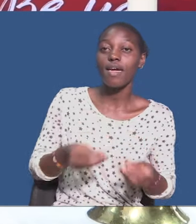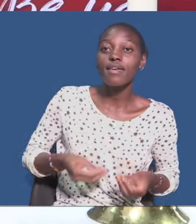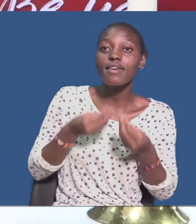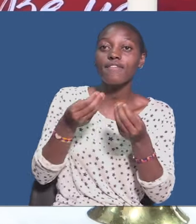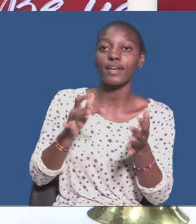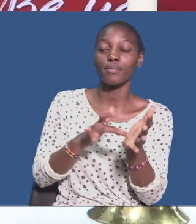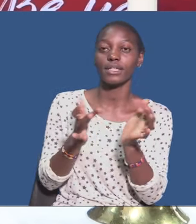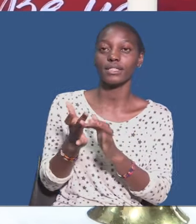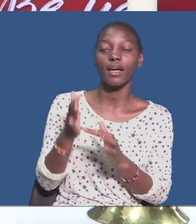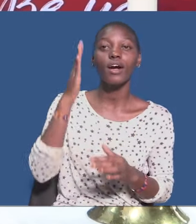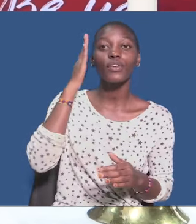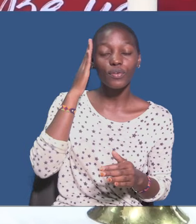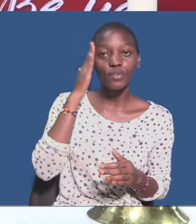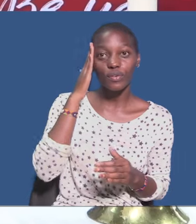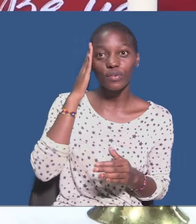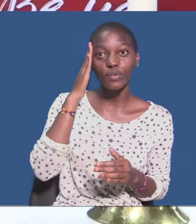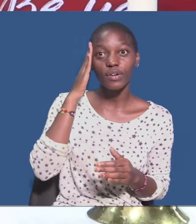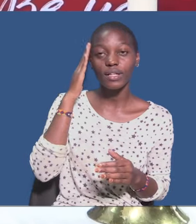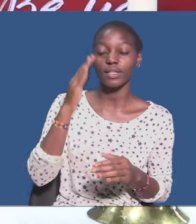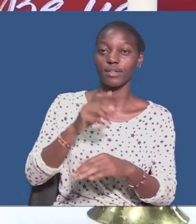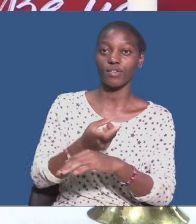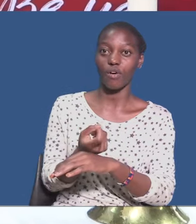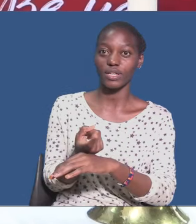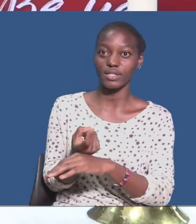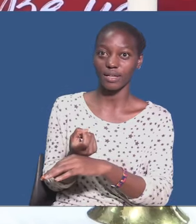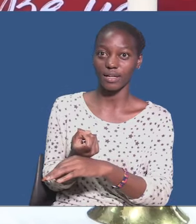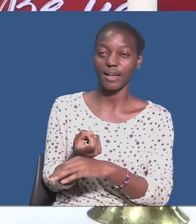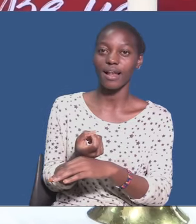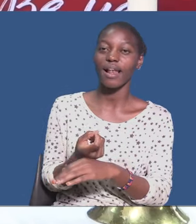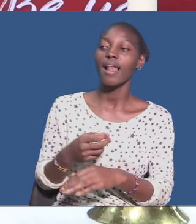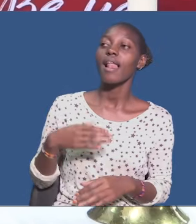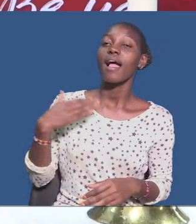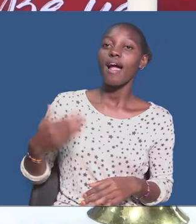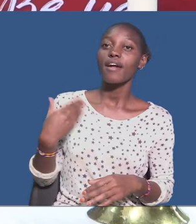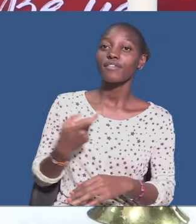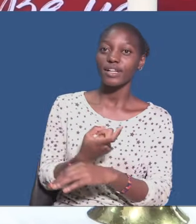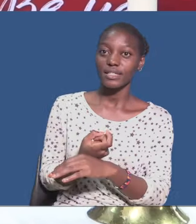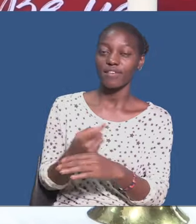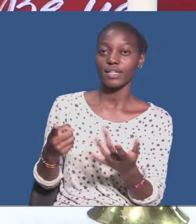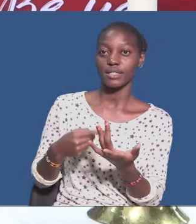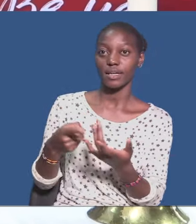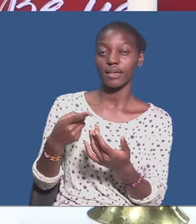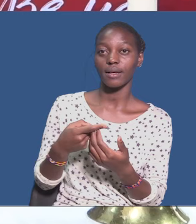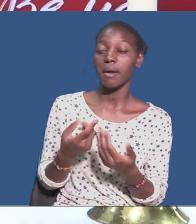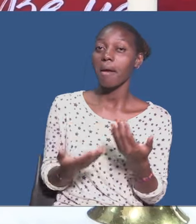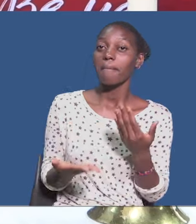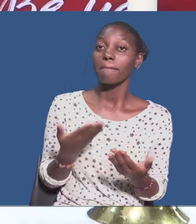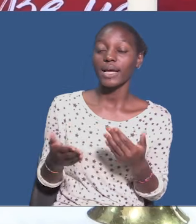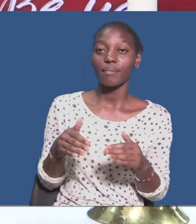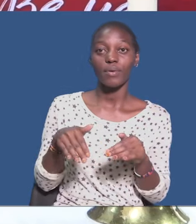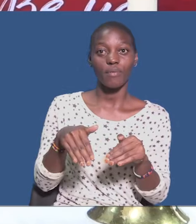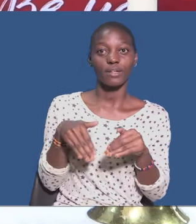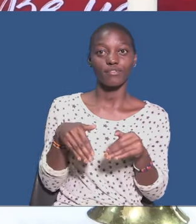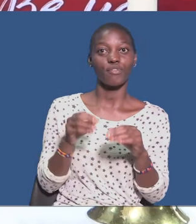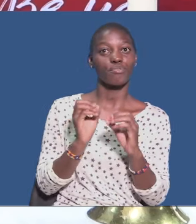Jesus? You know, the clock is ticking. Every second is counting. It may not always be waiting for